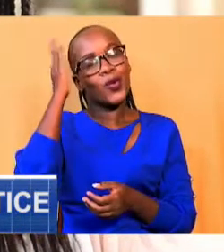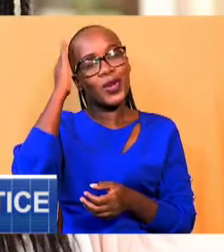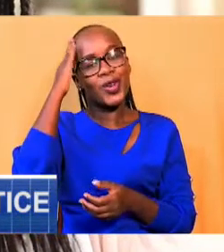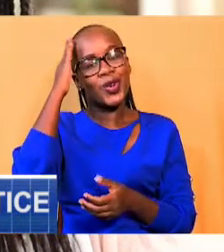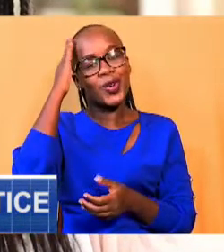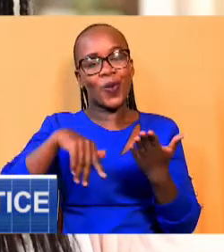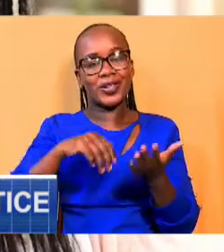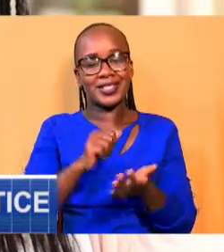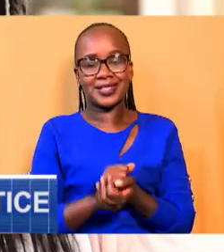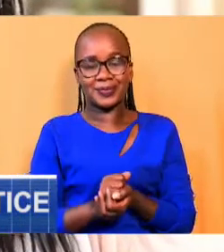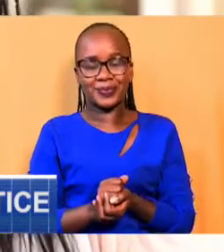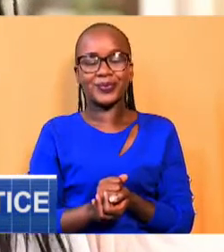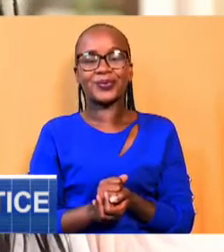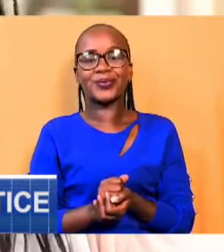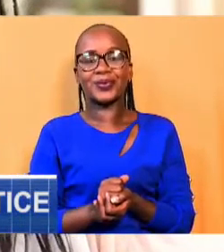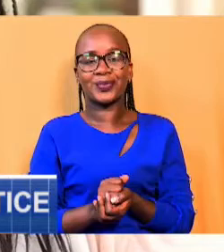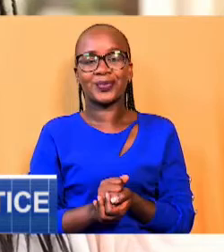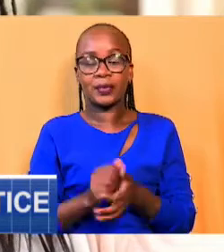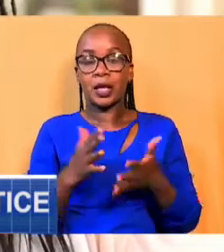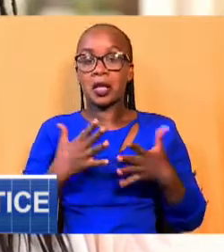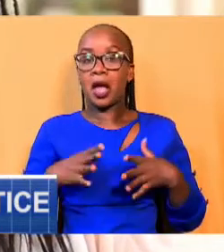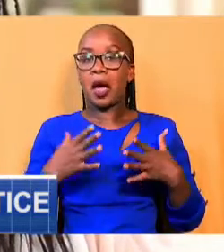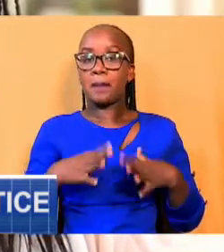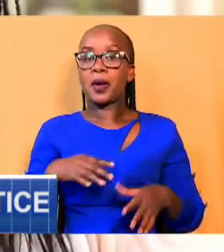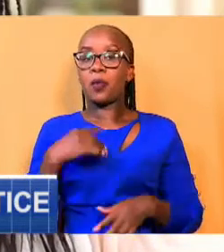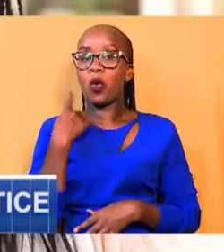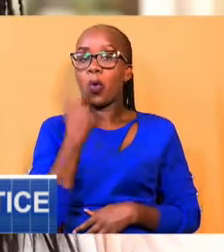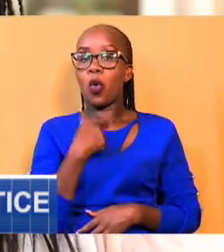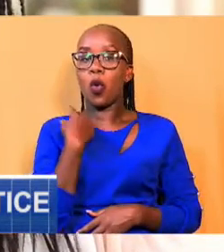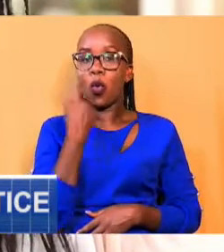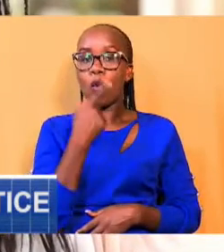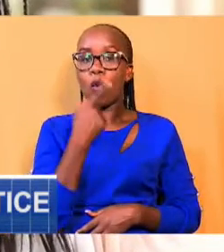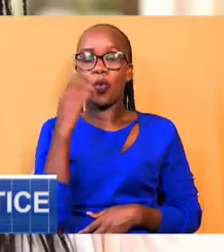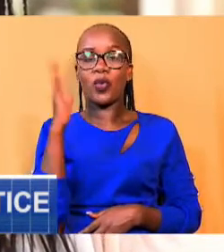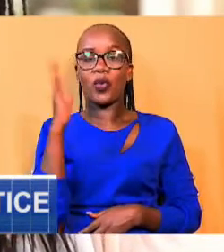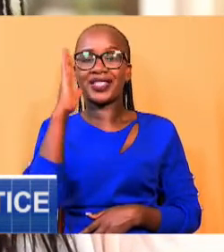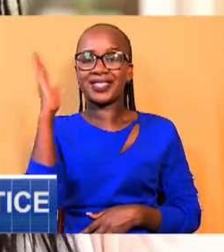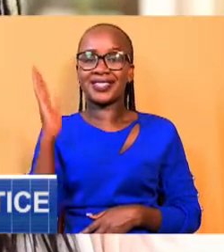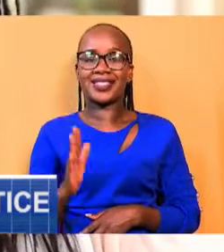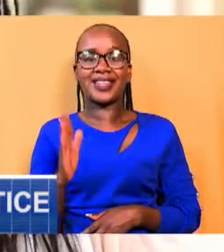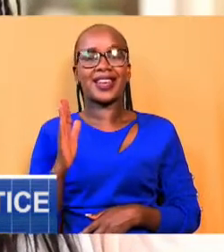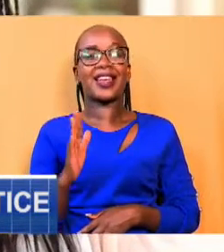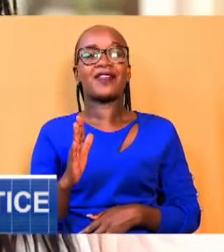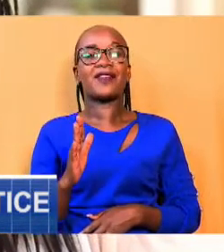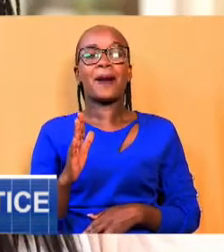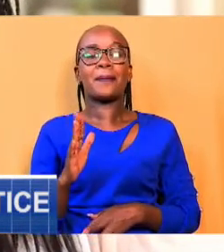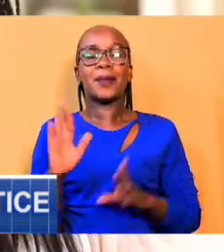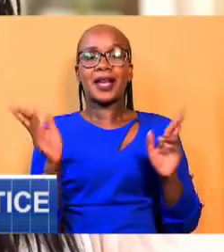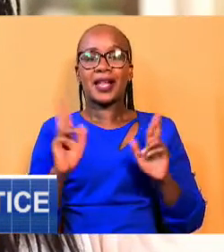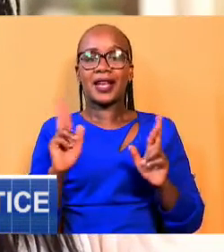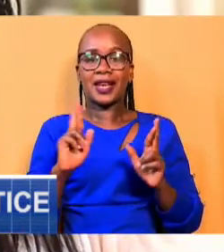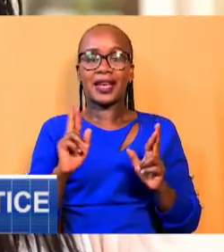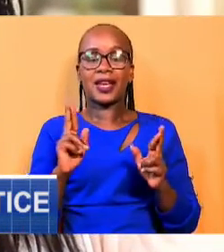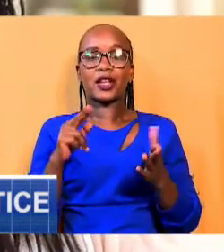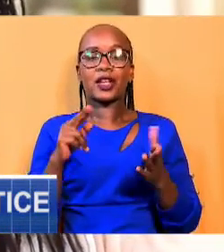know that there are people who will never be fit to stand trial.